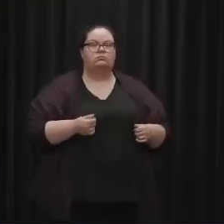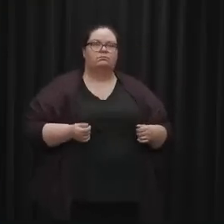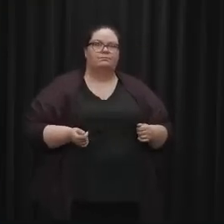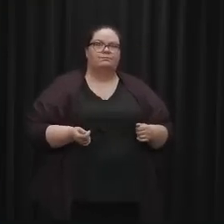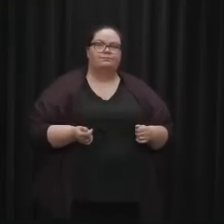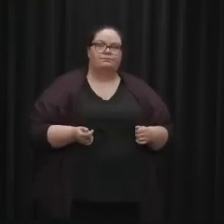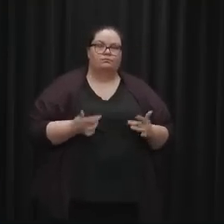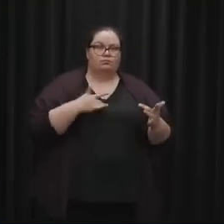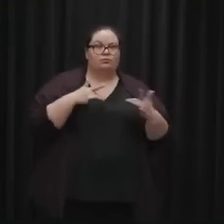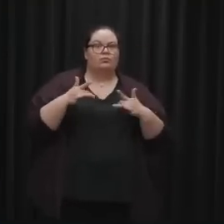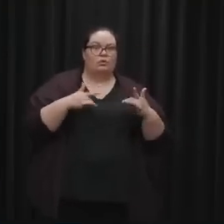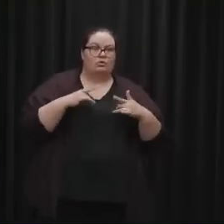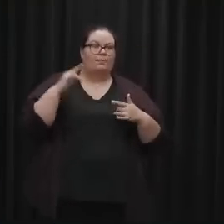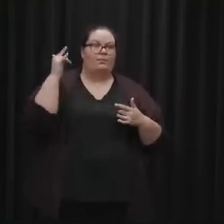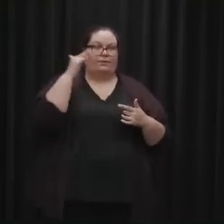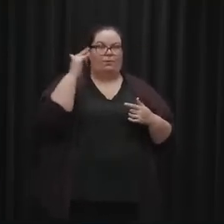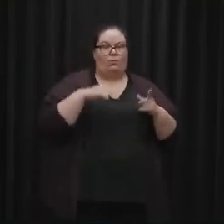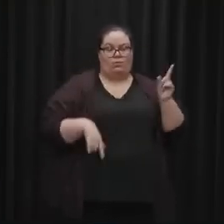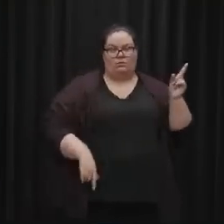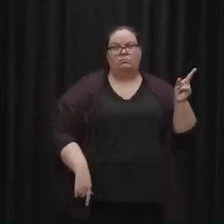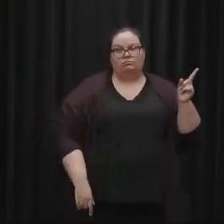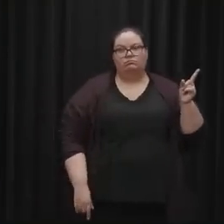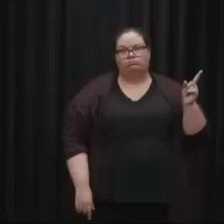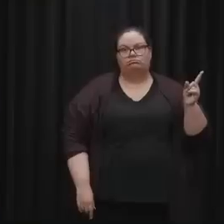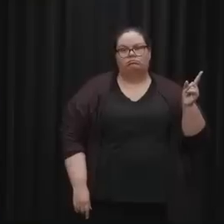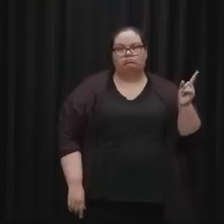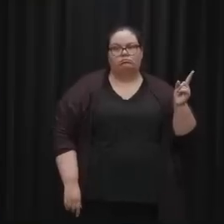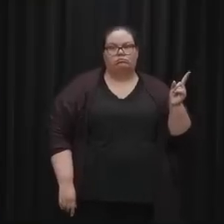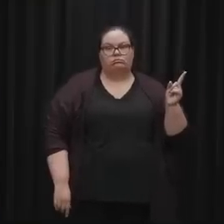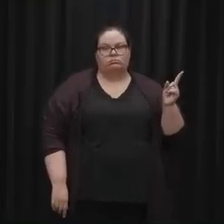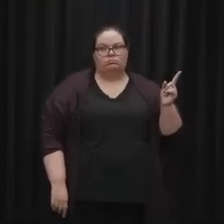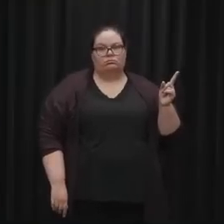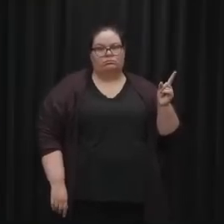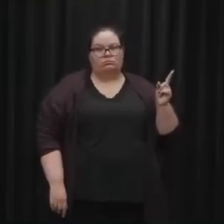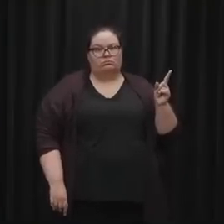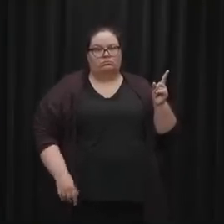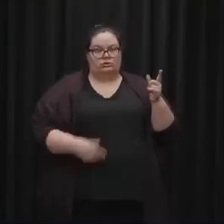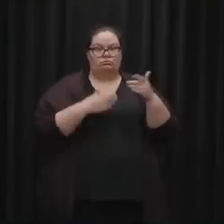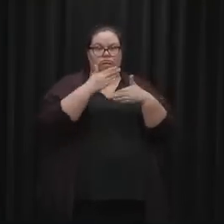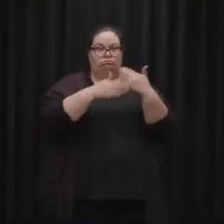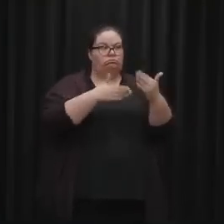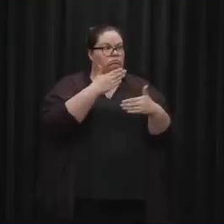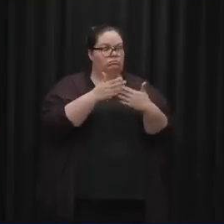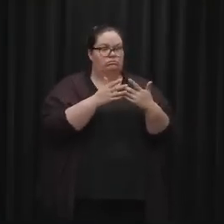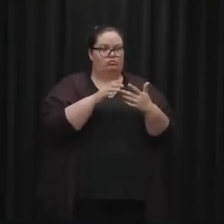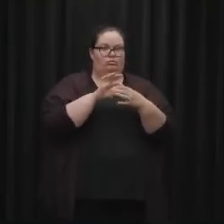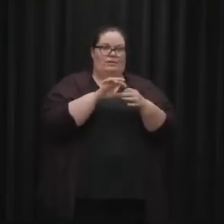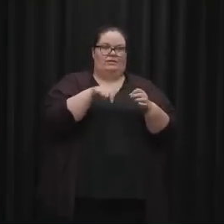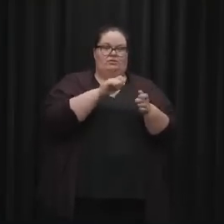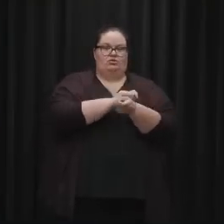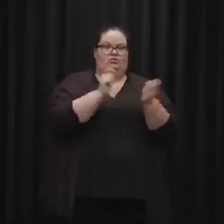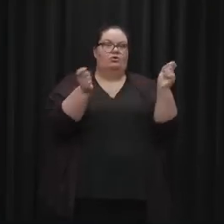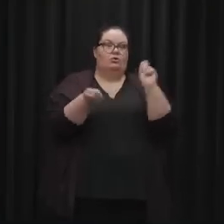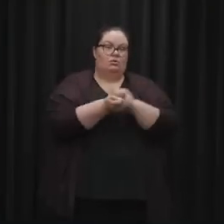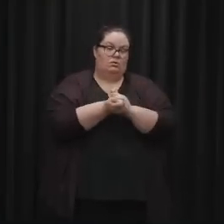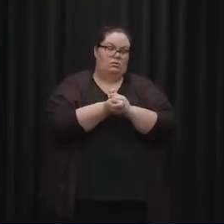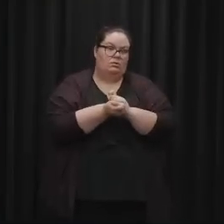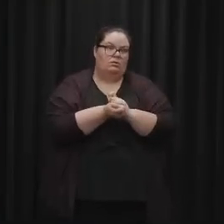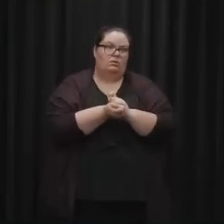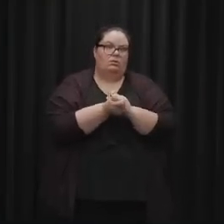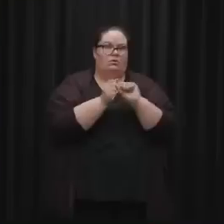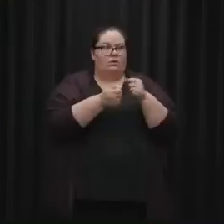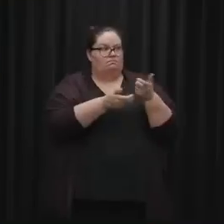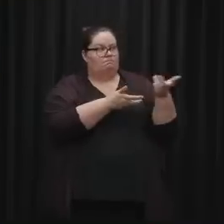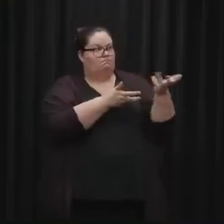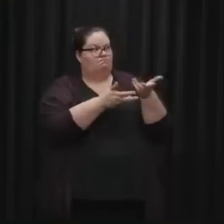had those concerns about the airport, and those are being addressed as part of this change. We're able to